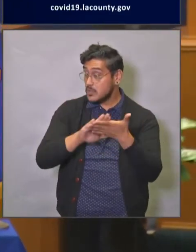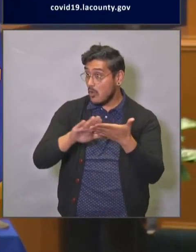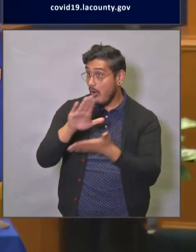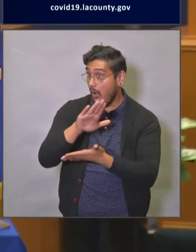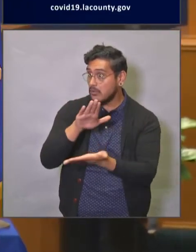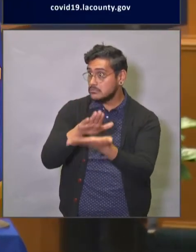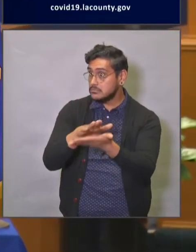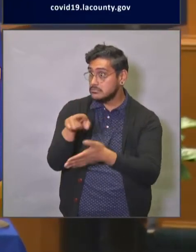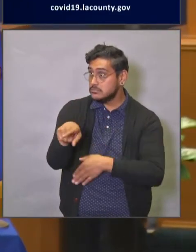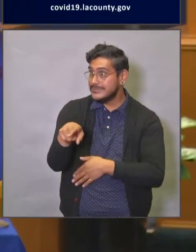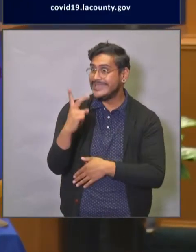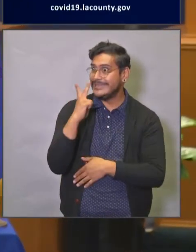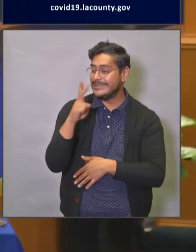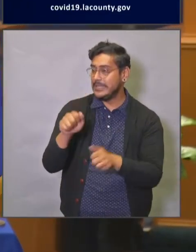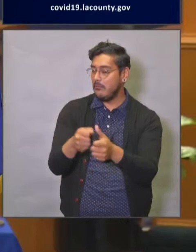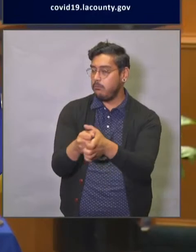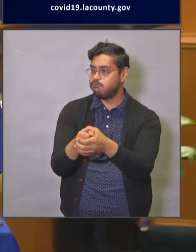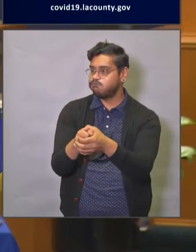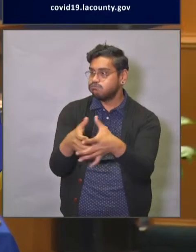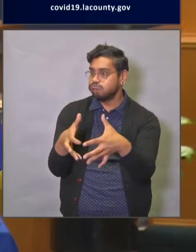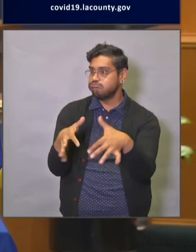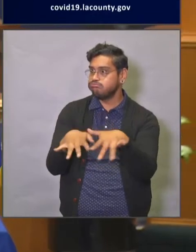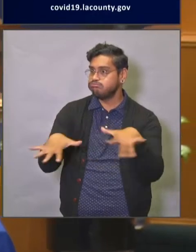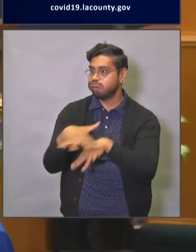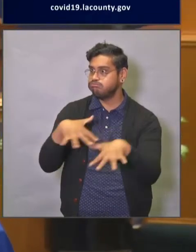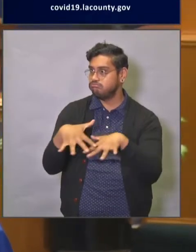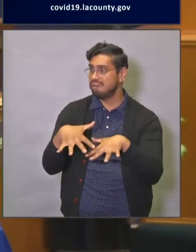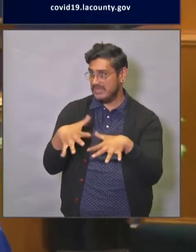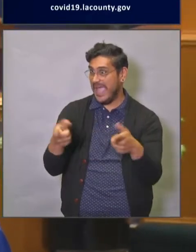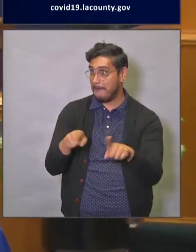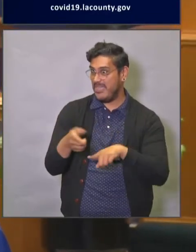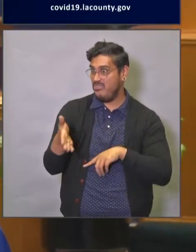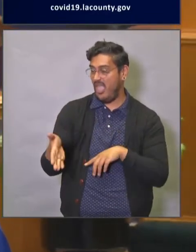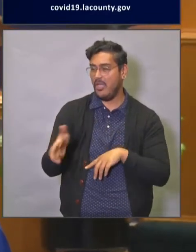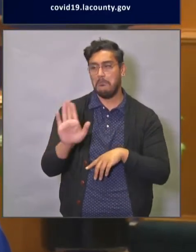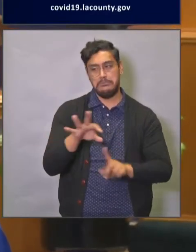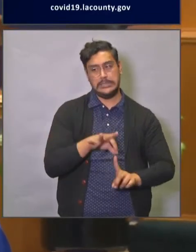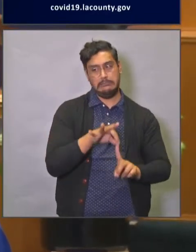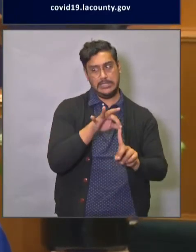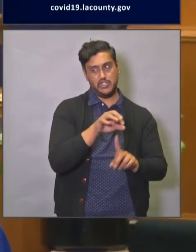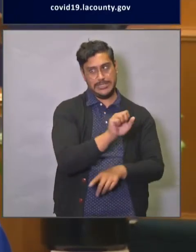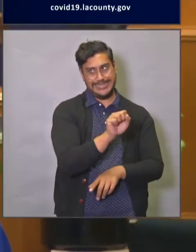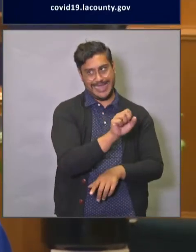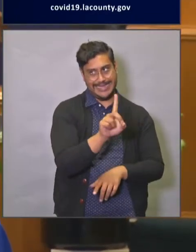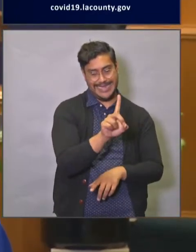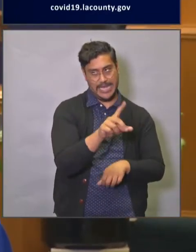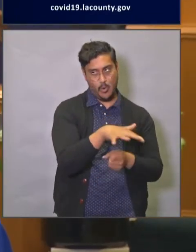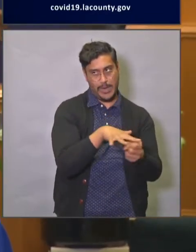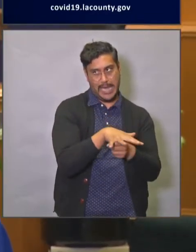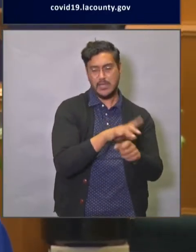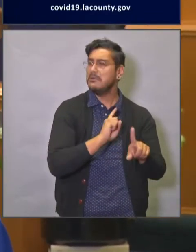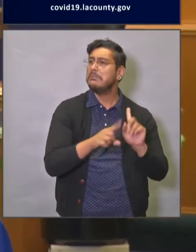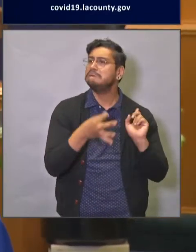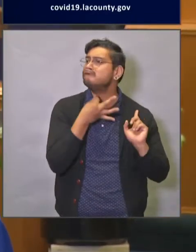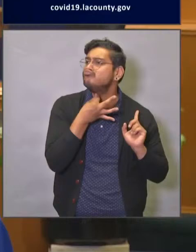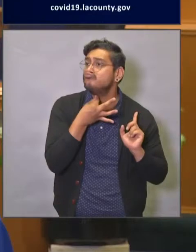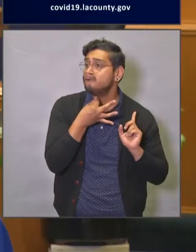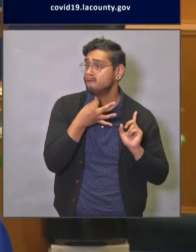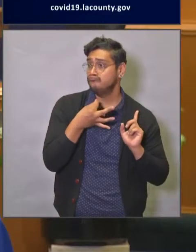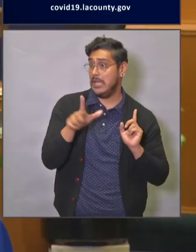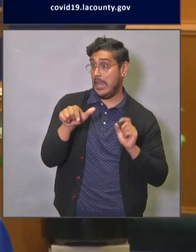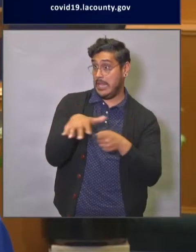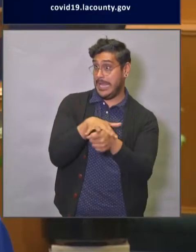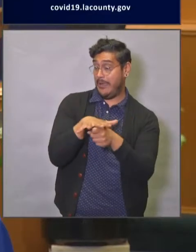some outbreaks connected there, especially in San Diego County, but just wondering if the county has any plans to kind of address